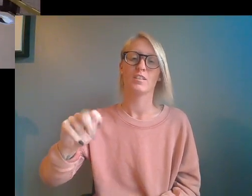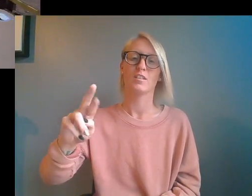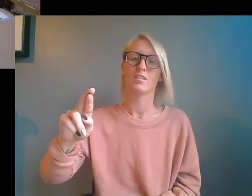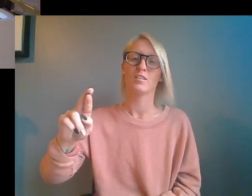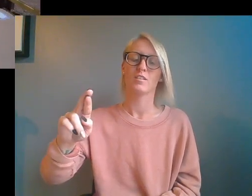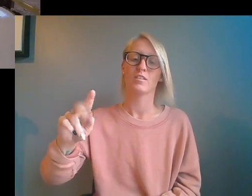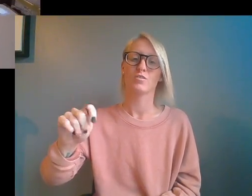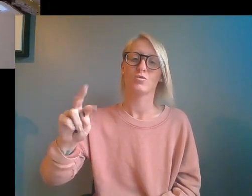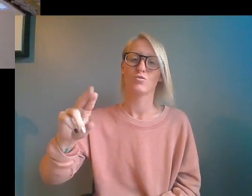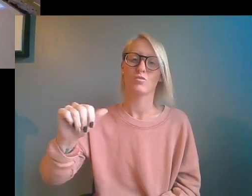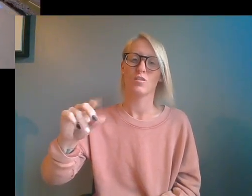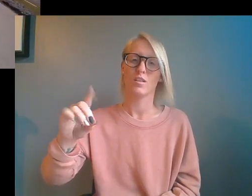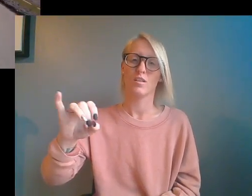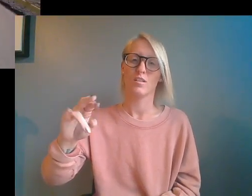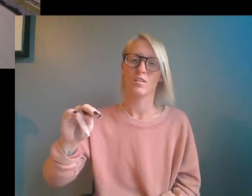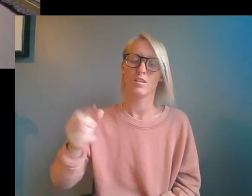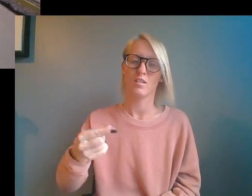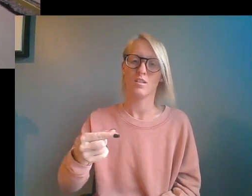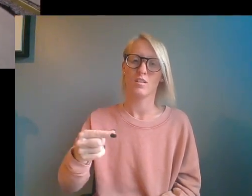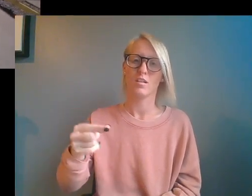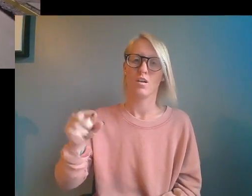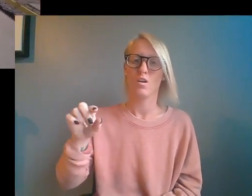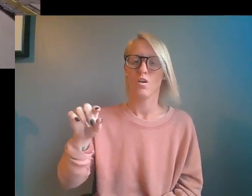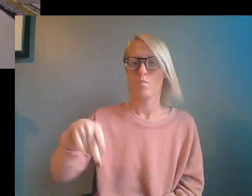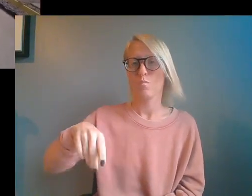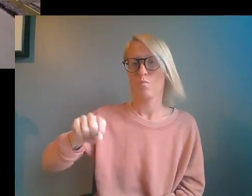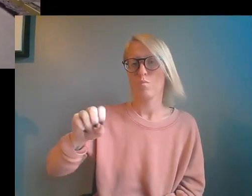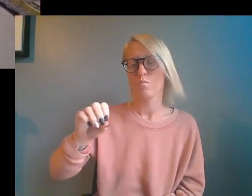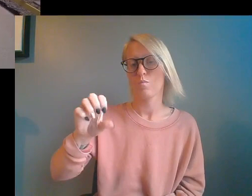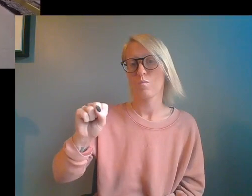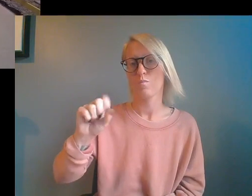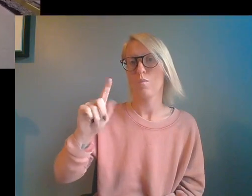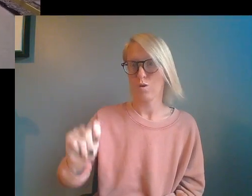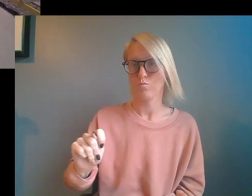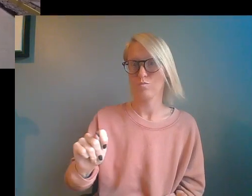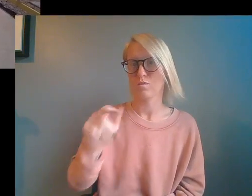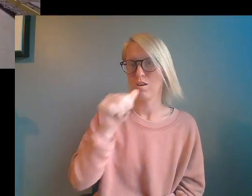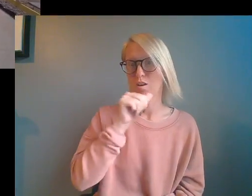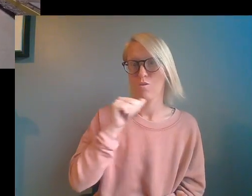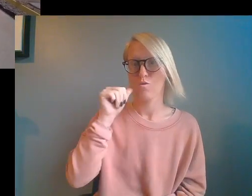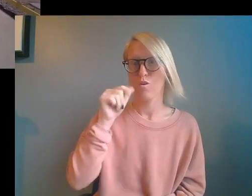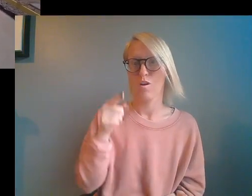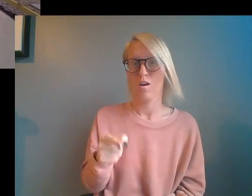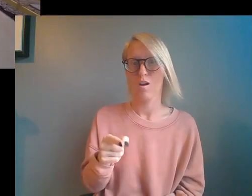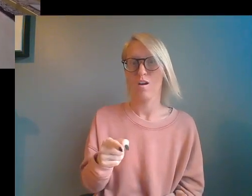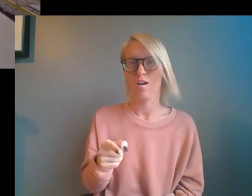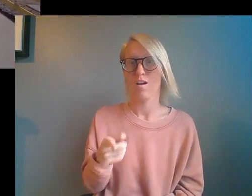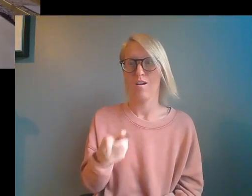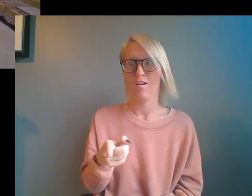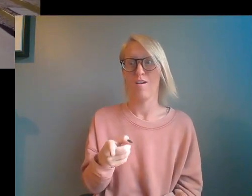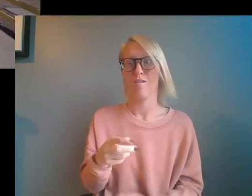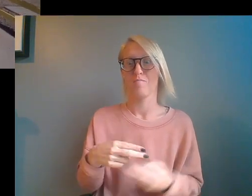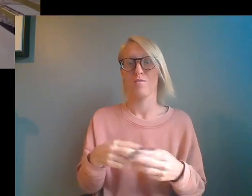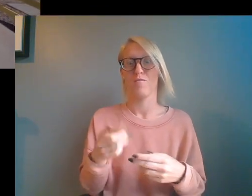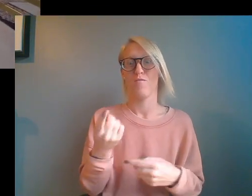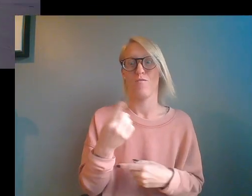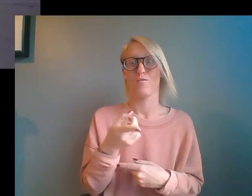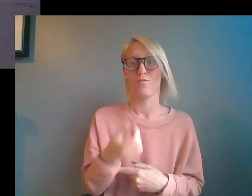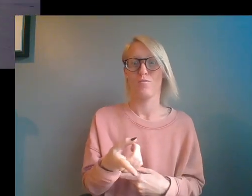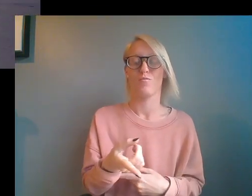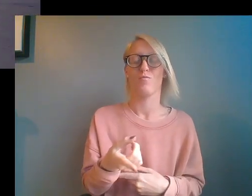Yeah, there you go. It's meant for a small child. It looks like it's about built for you, that Jackrabbit